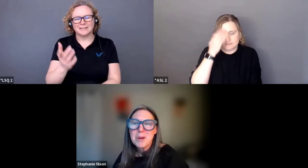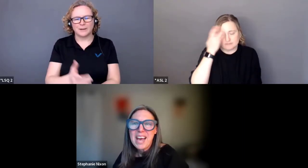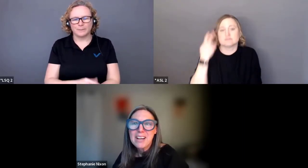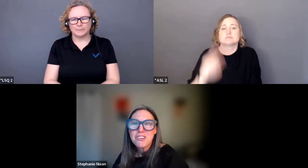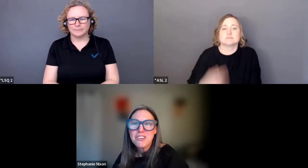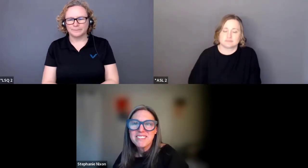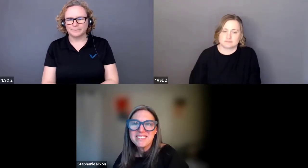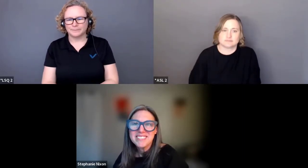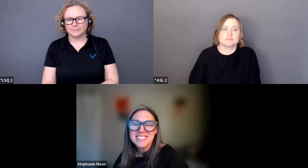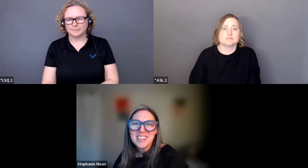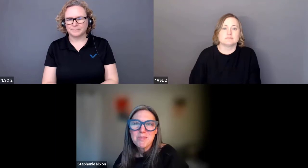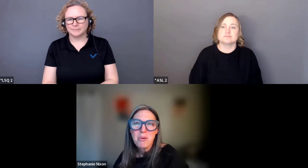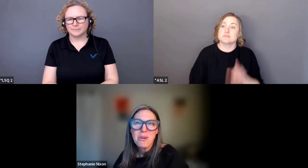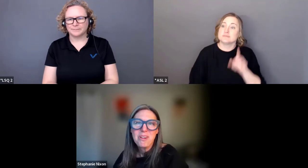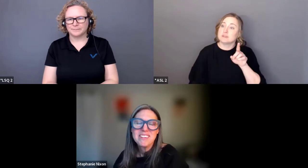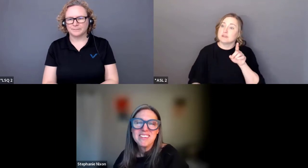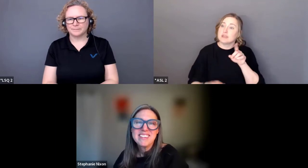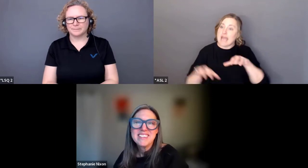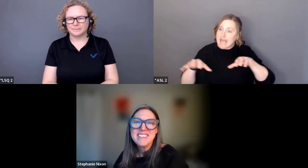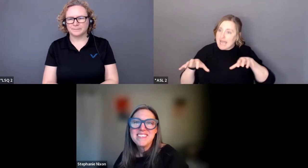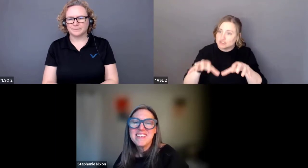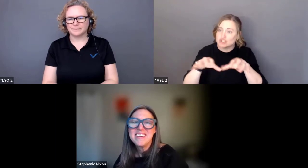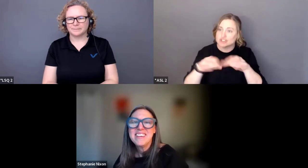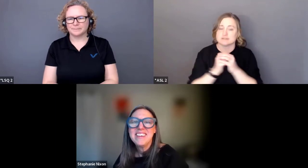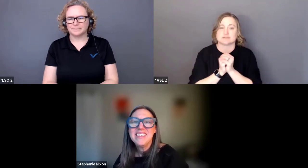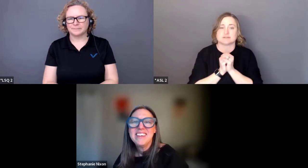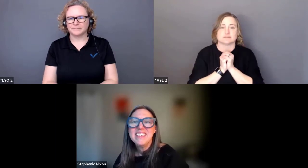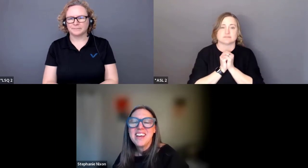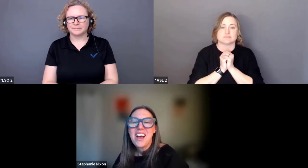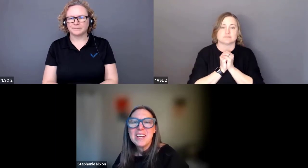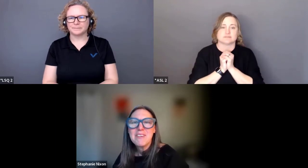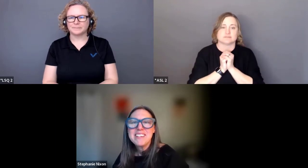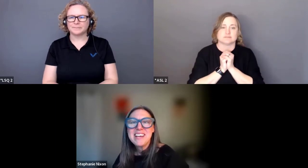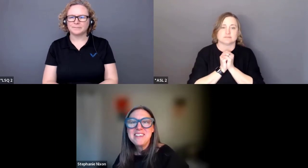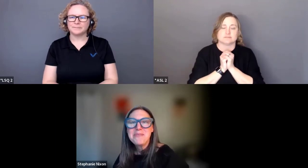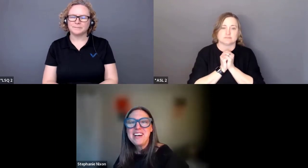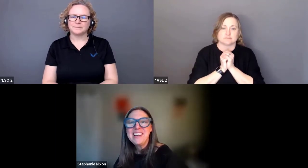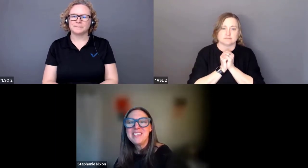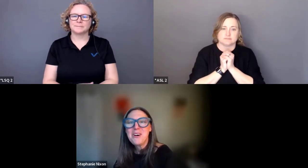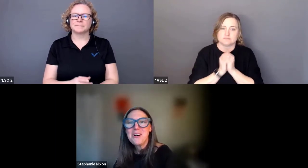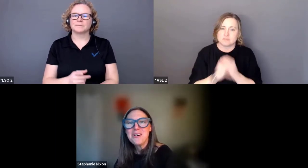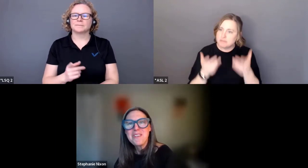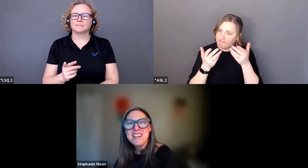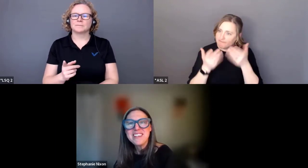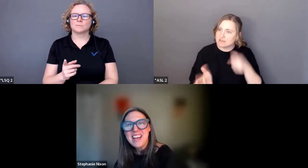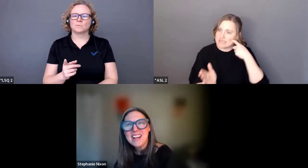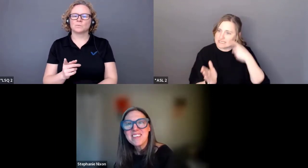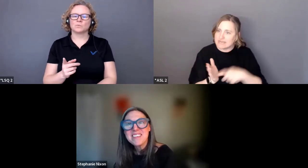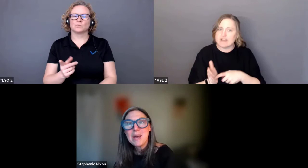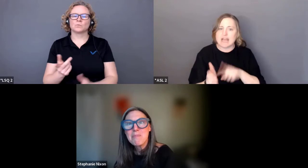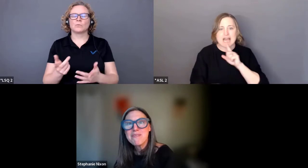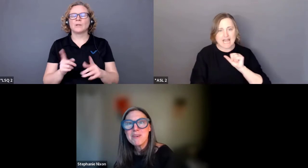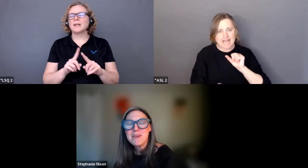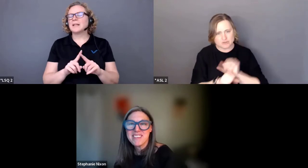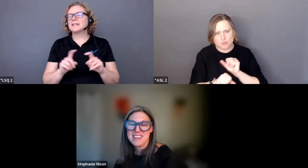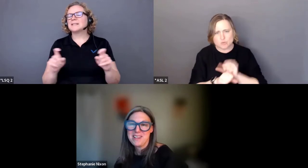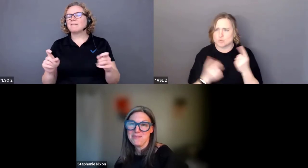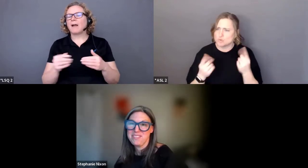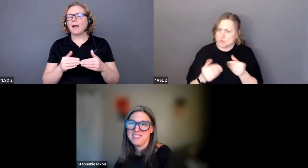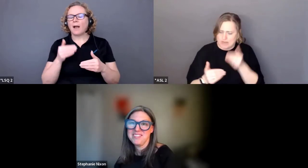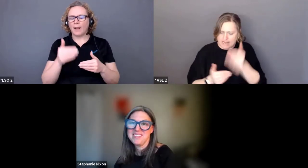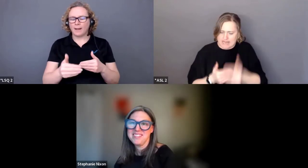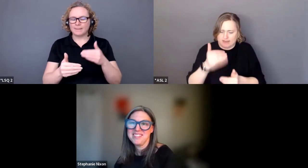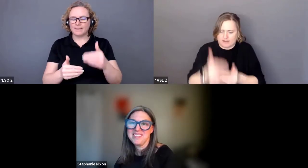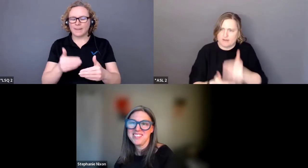This is about action. This poll is, I have identified concrete next steps for